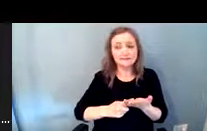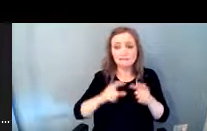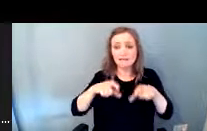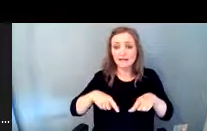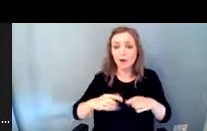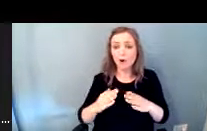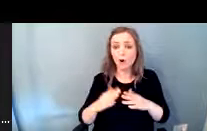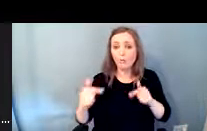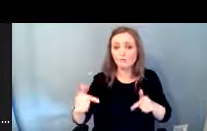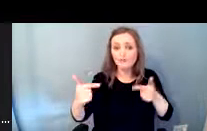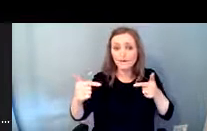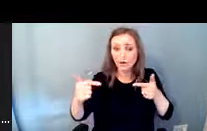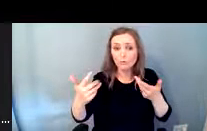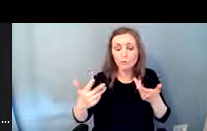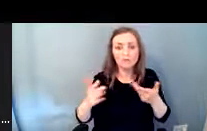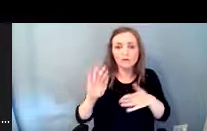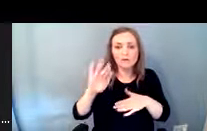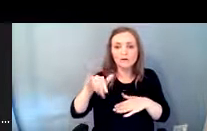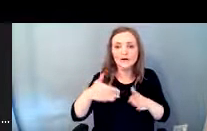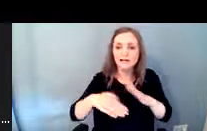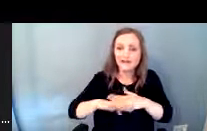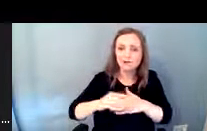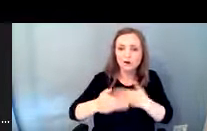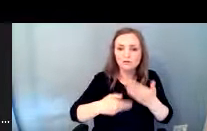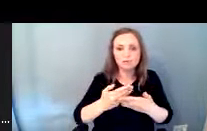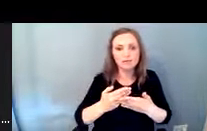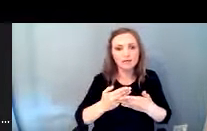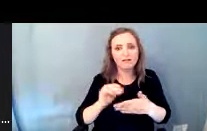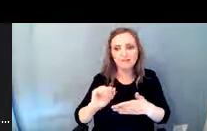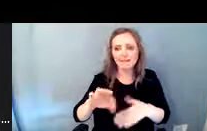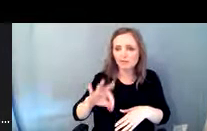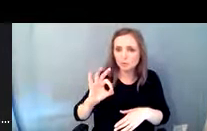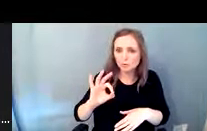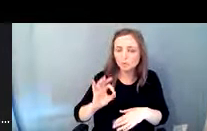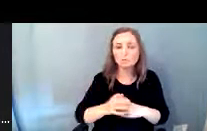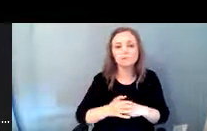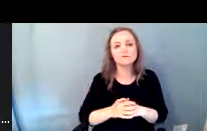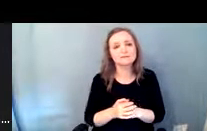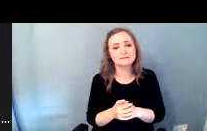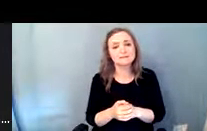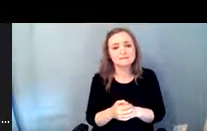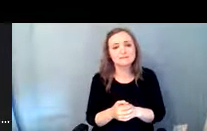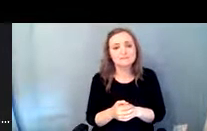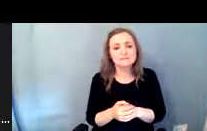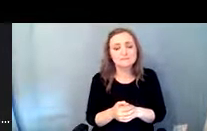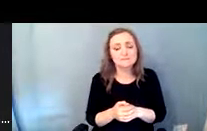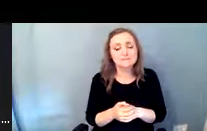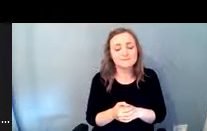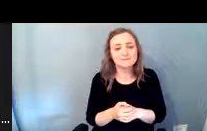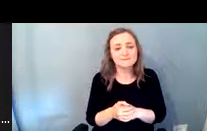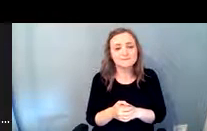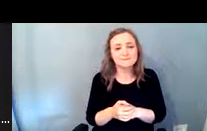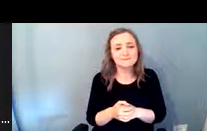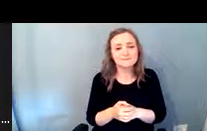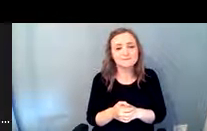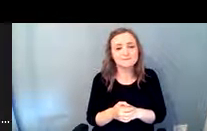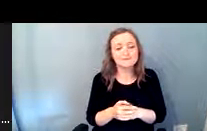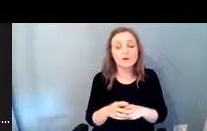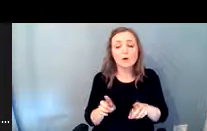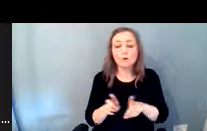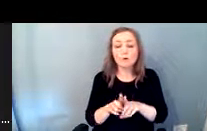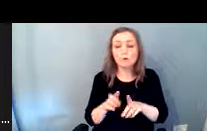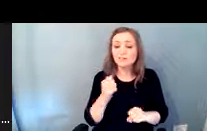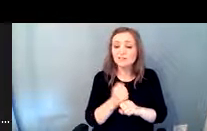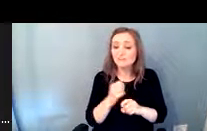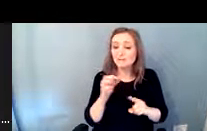having all the family members they want in an outpatient setting. And certainly in general practice, we've